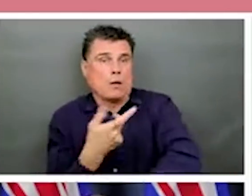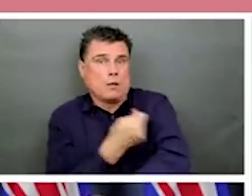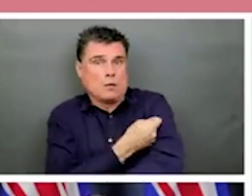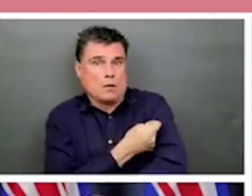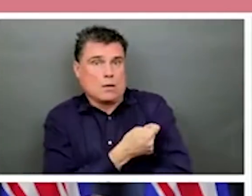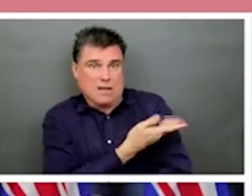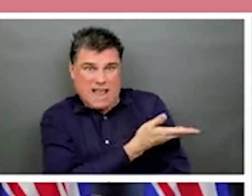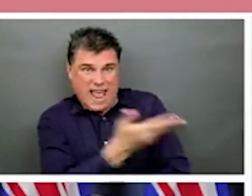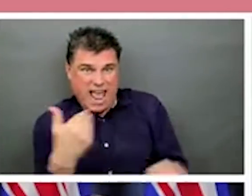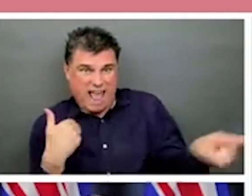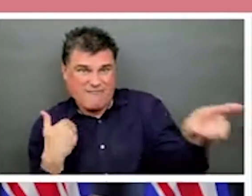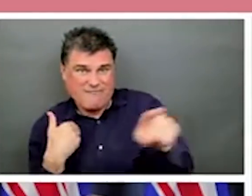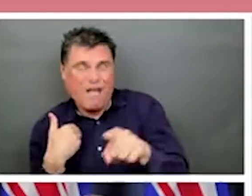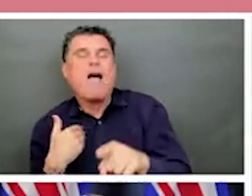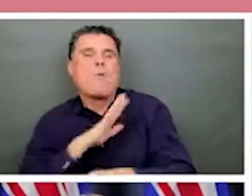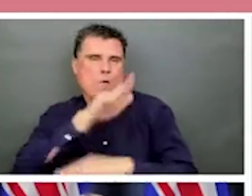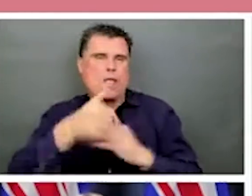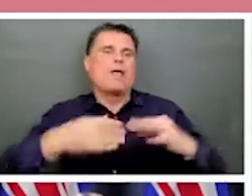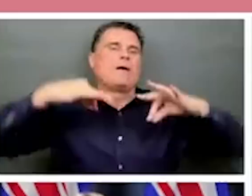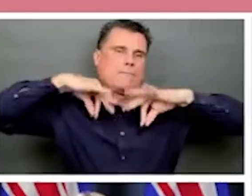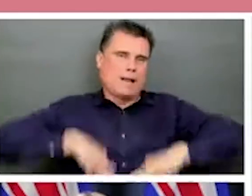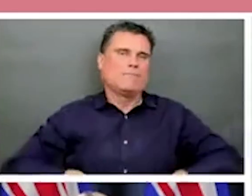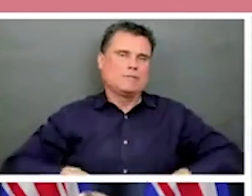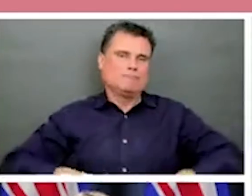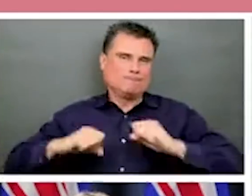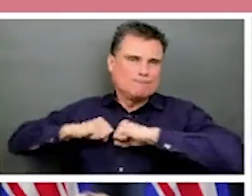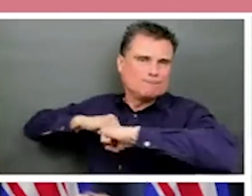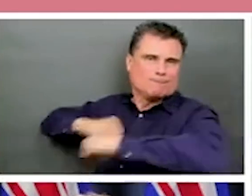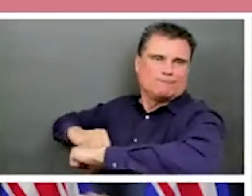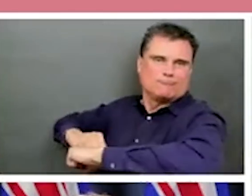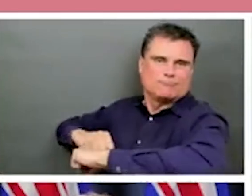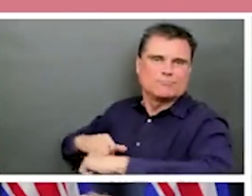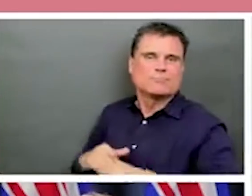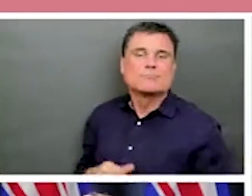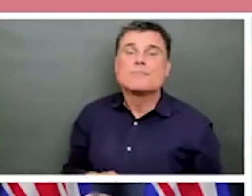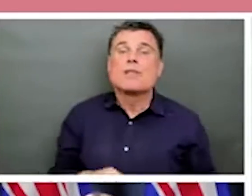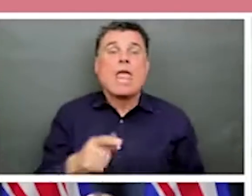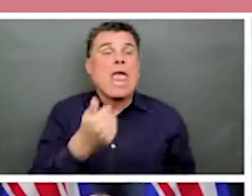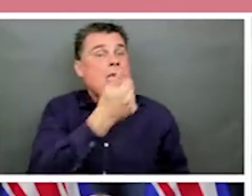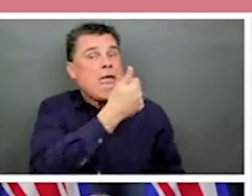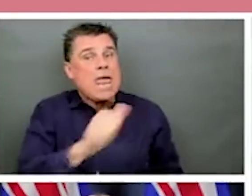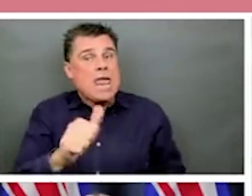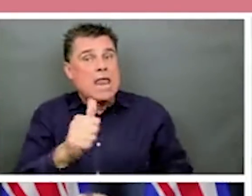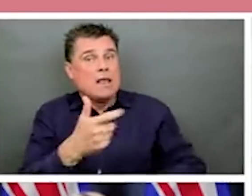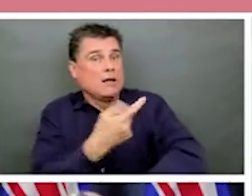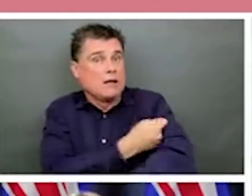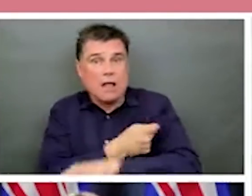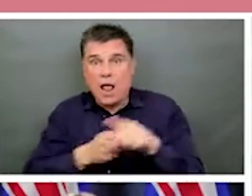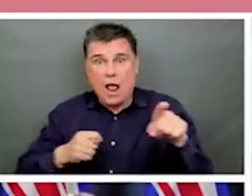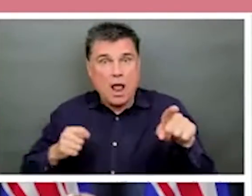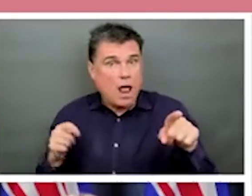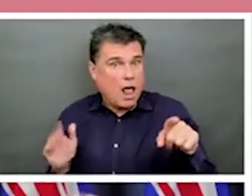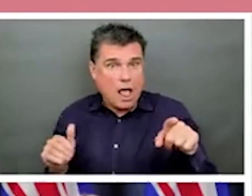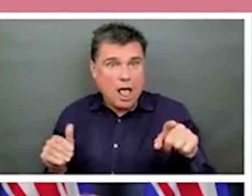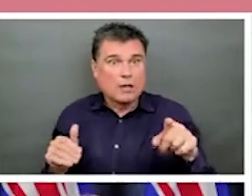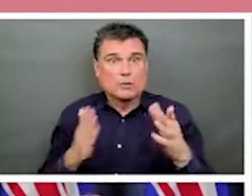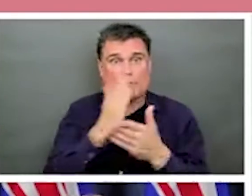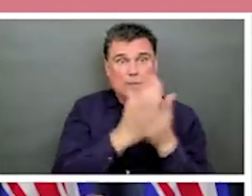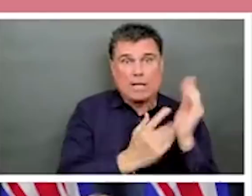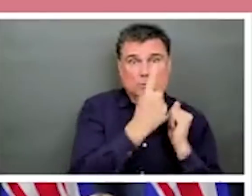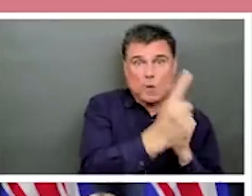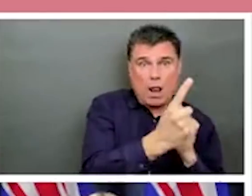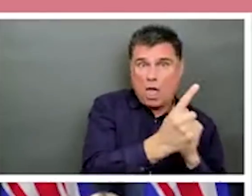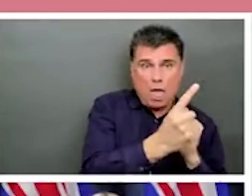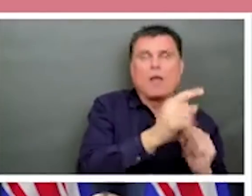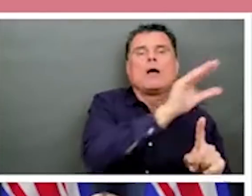information about that coming up. So any of the vaccines that are not yet used from Part 1 will be added into